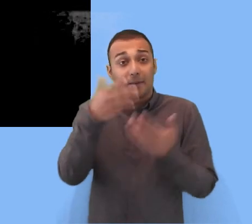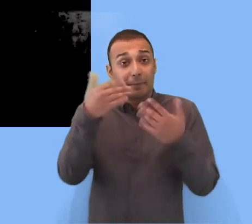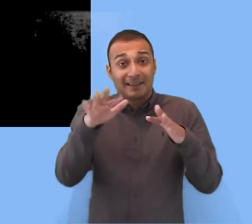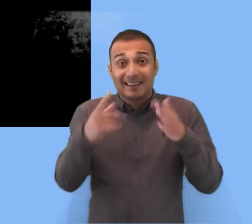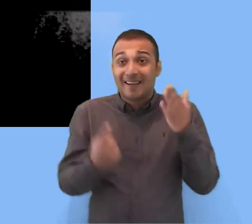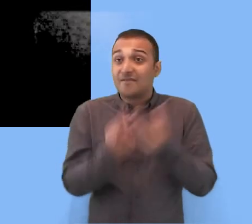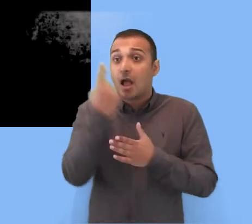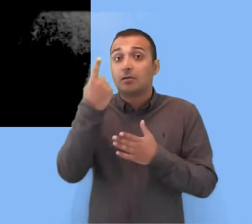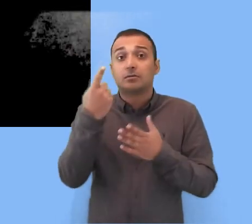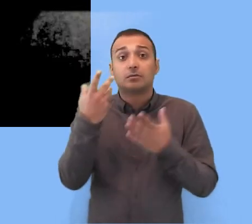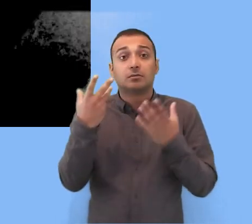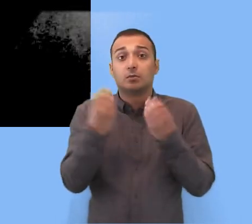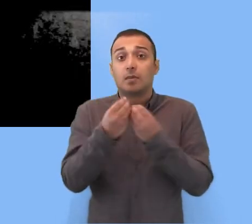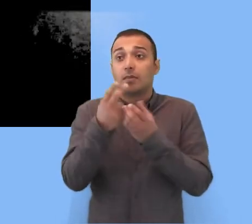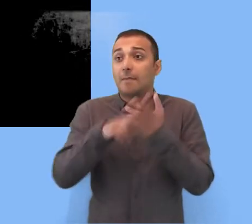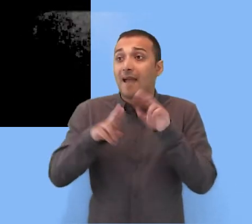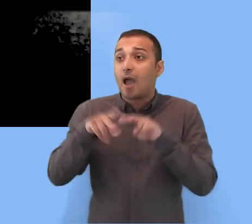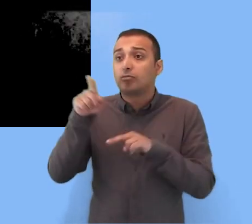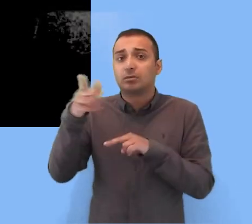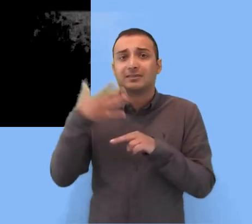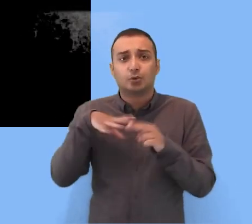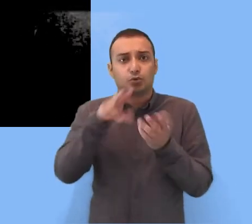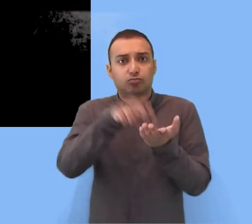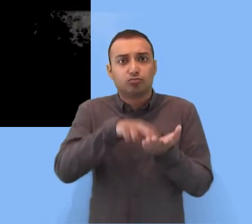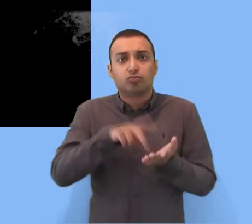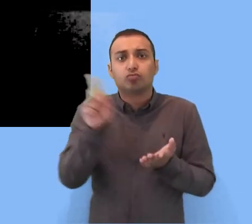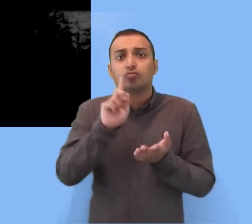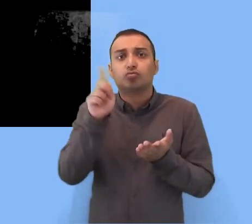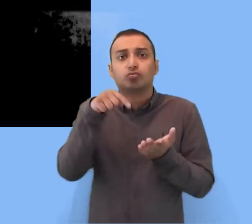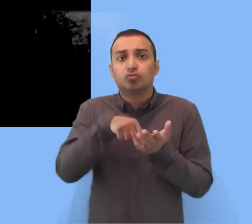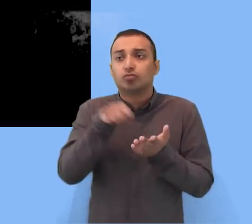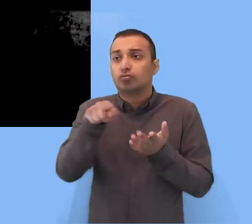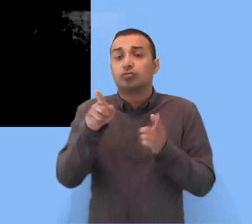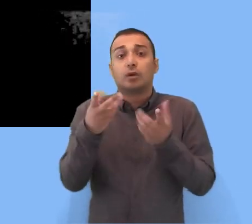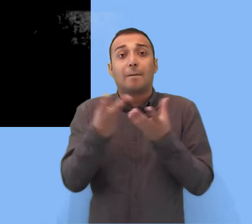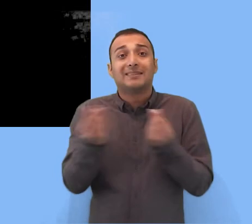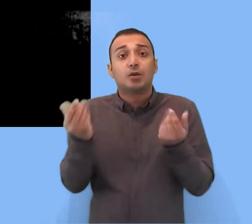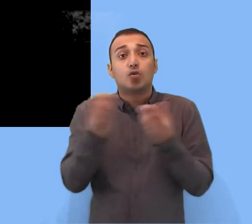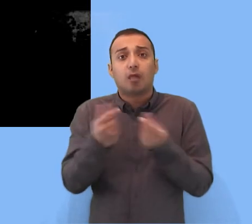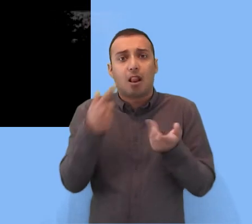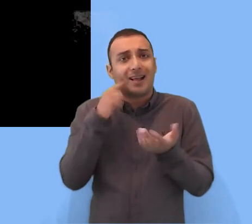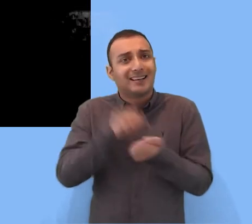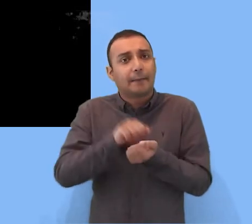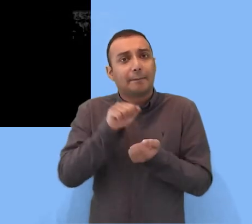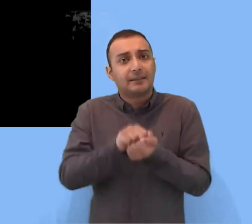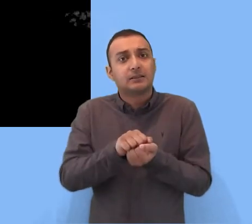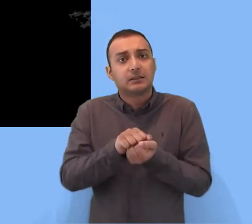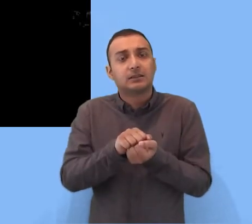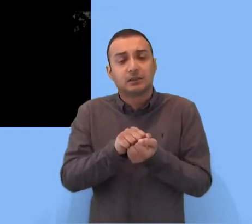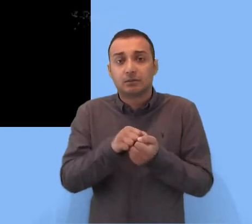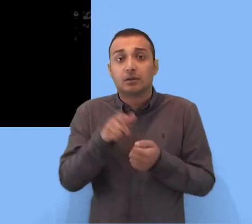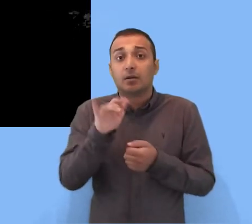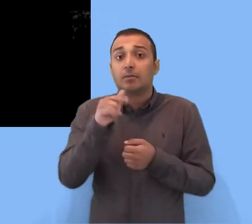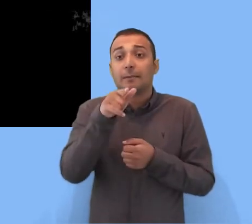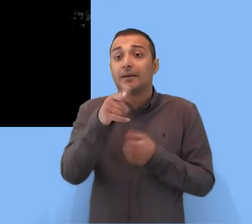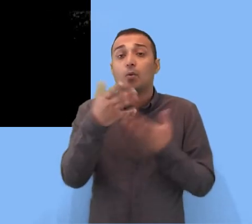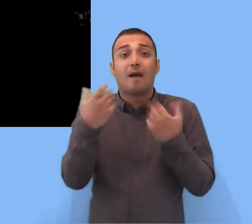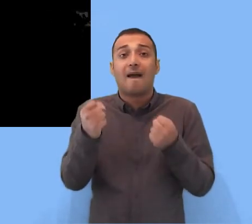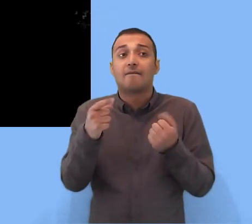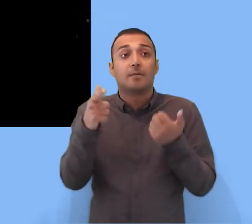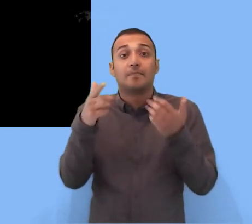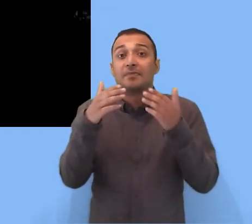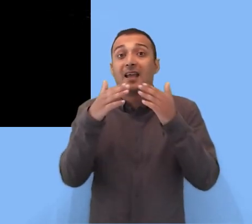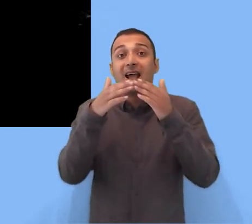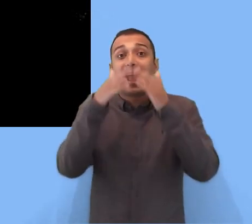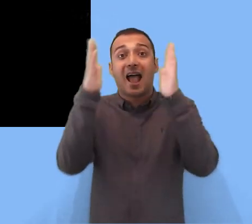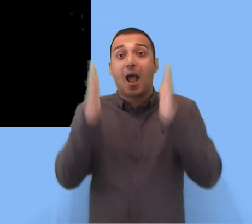the materials. If we were all together, I would ask you to hold up your hands if you have a house full of empty loo rolls and